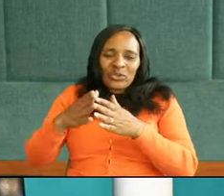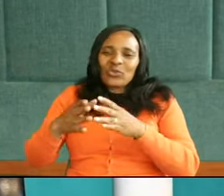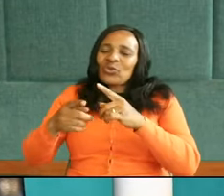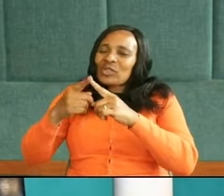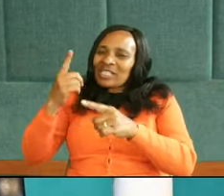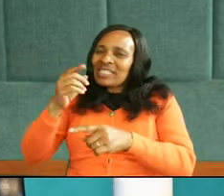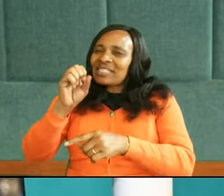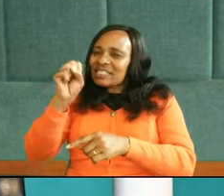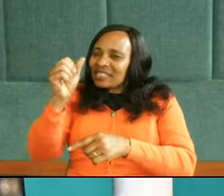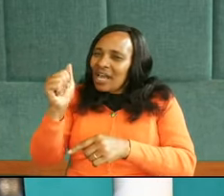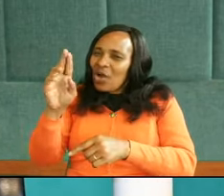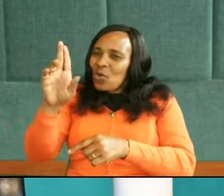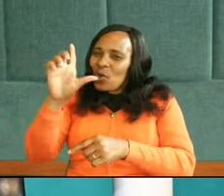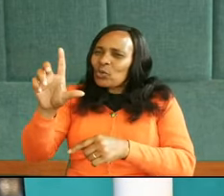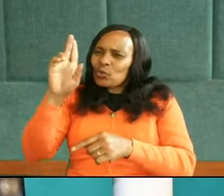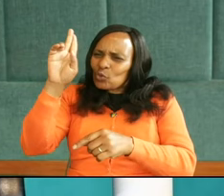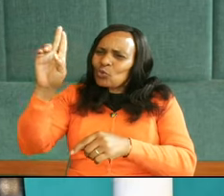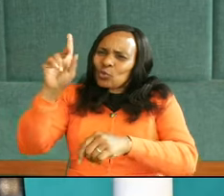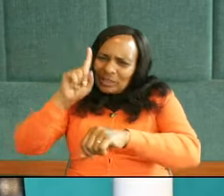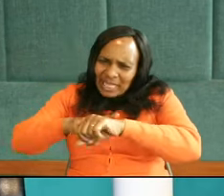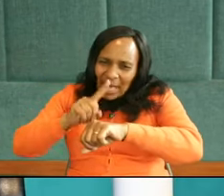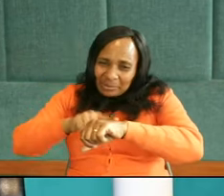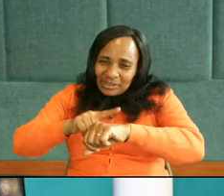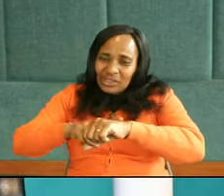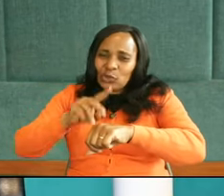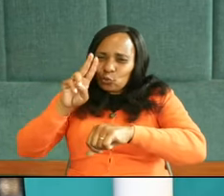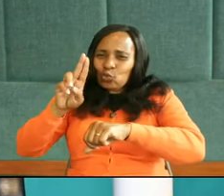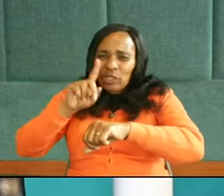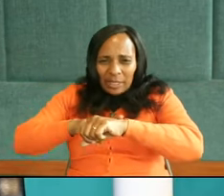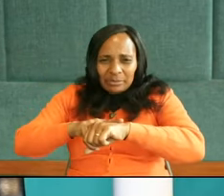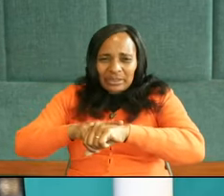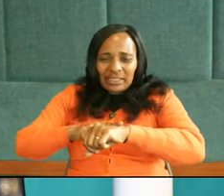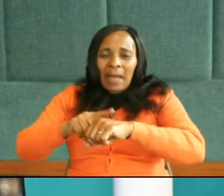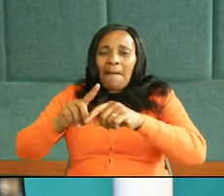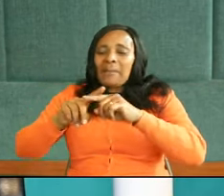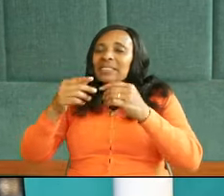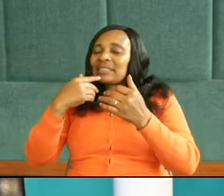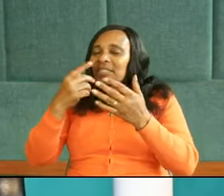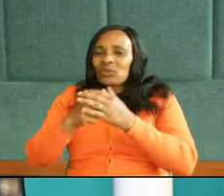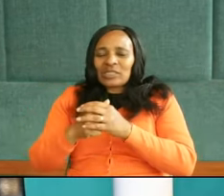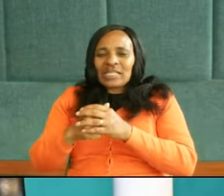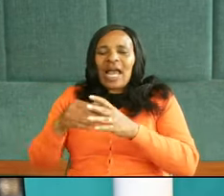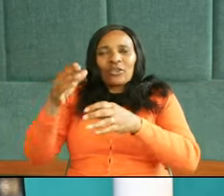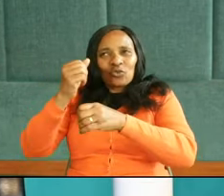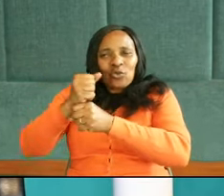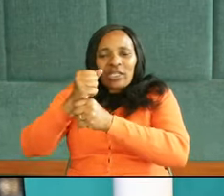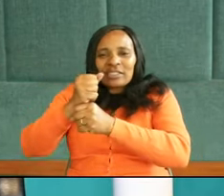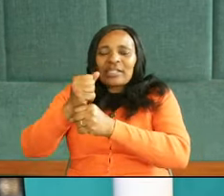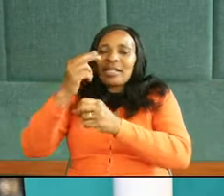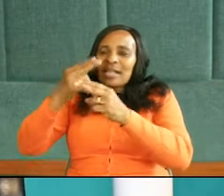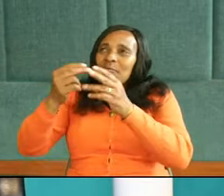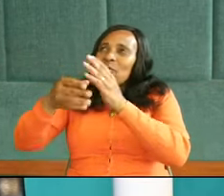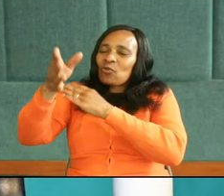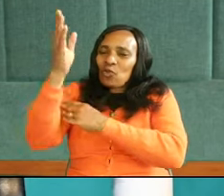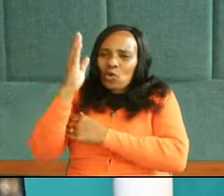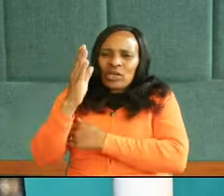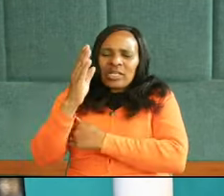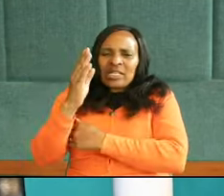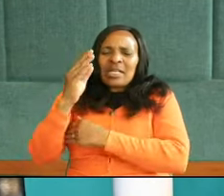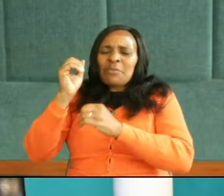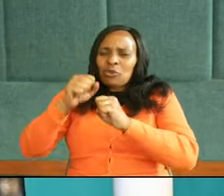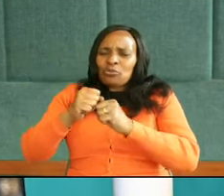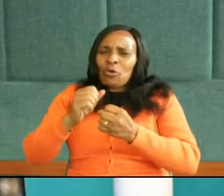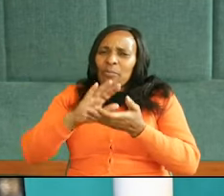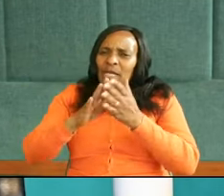Saul. Twice. Yeah. And he still said, you shall not touch the anointed one of God. Yeah. That takes severe